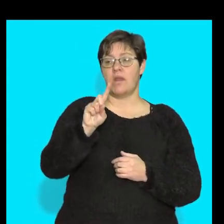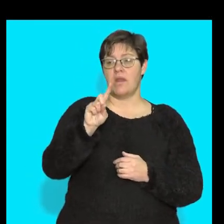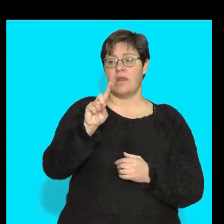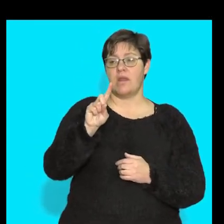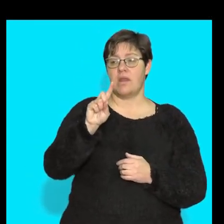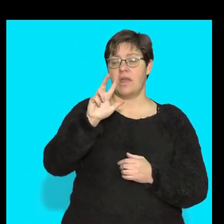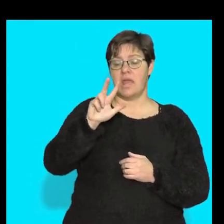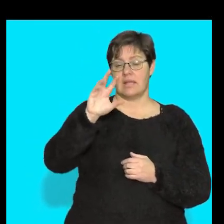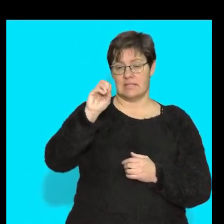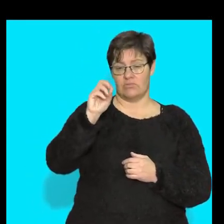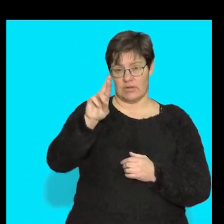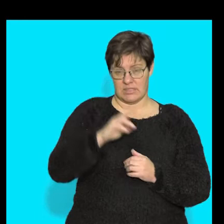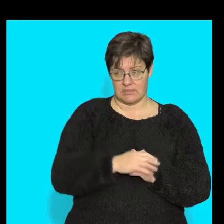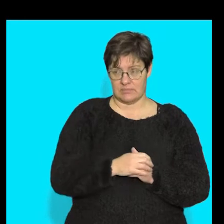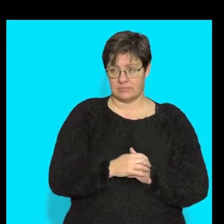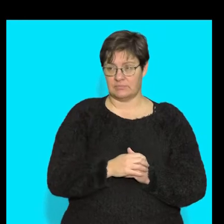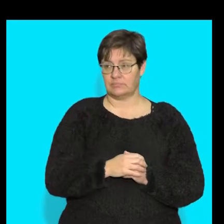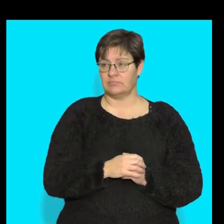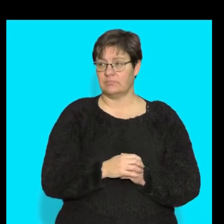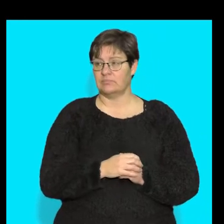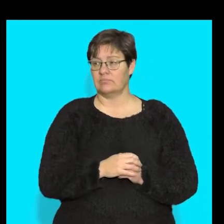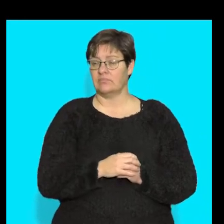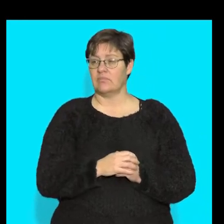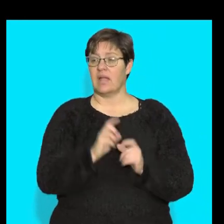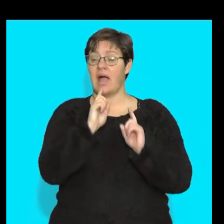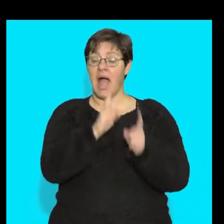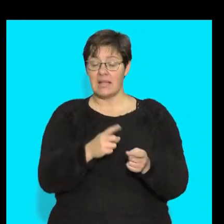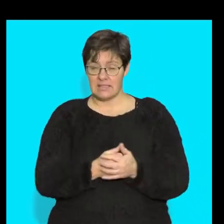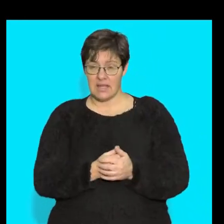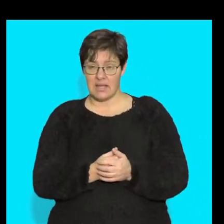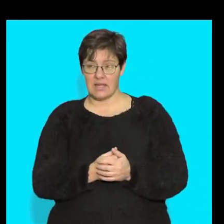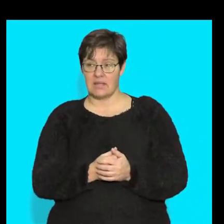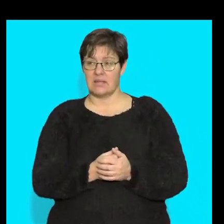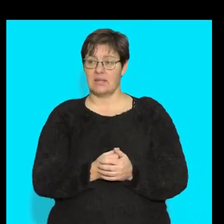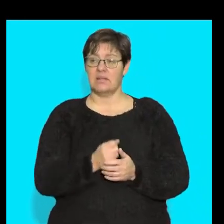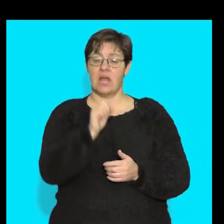30,180 rands. So the answer to this will be